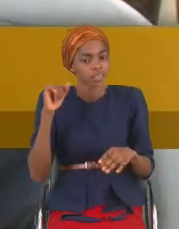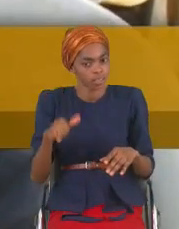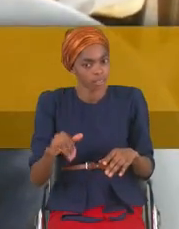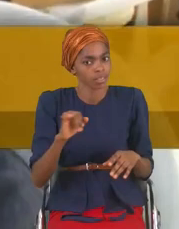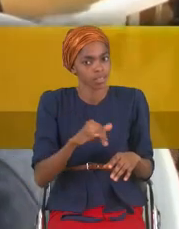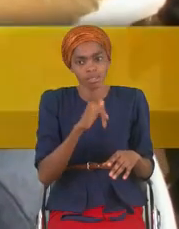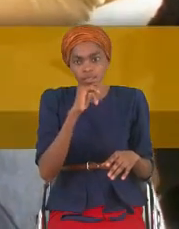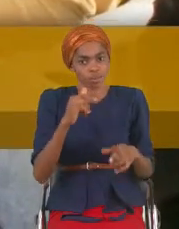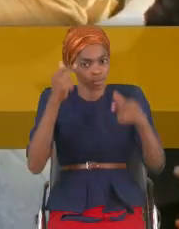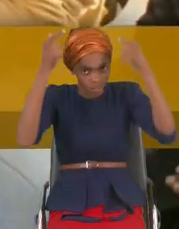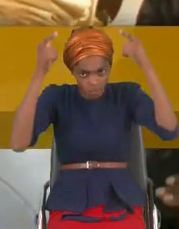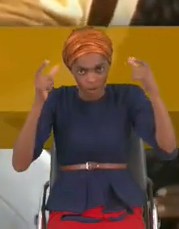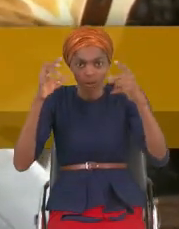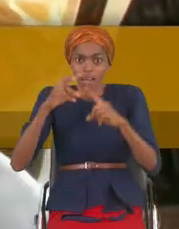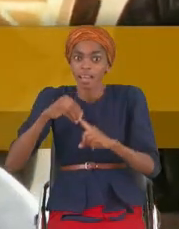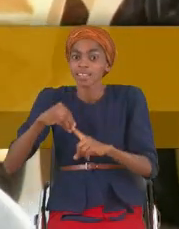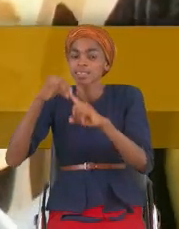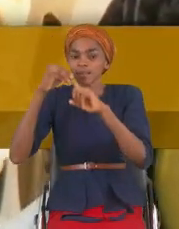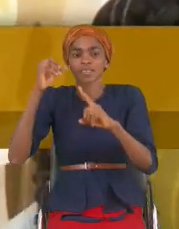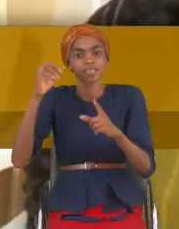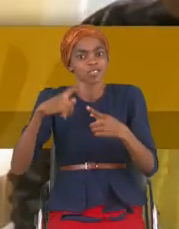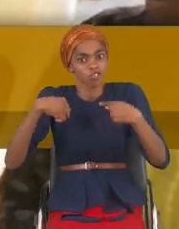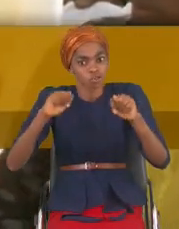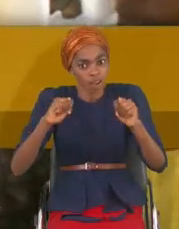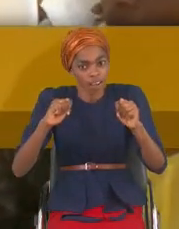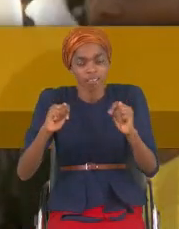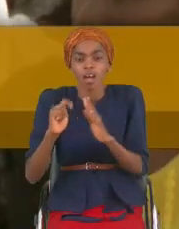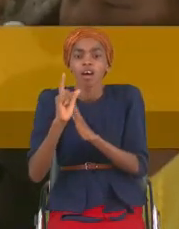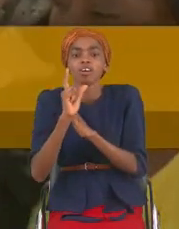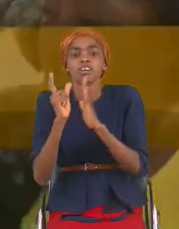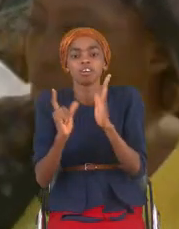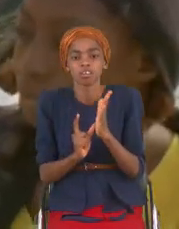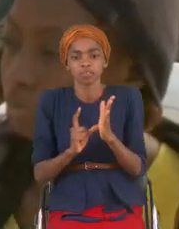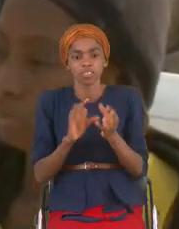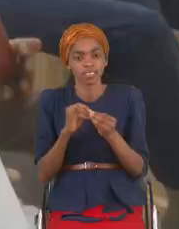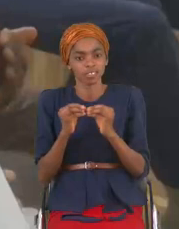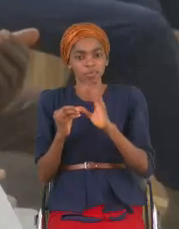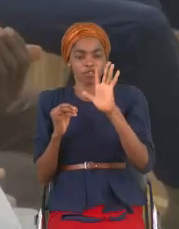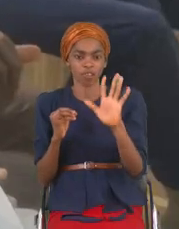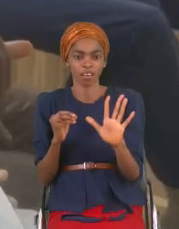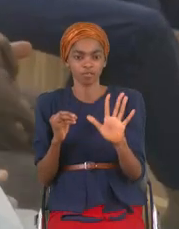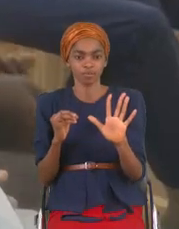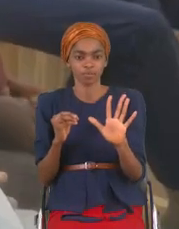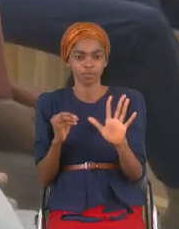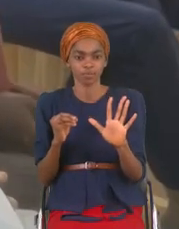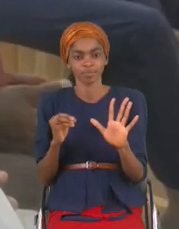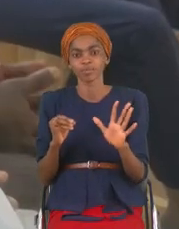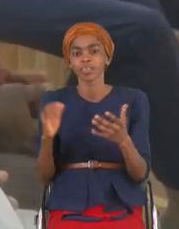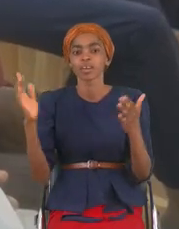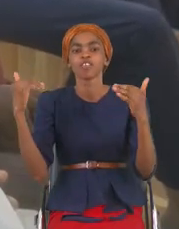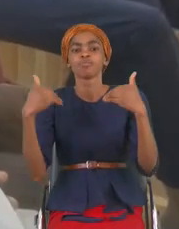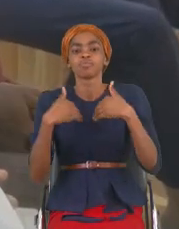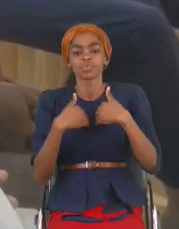crowned except he strive lawfully. Number 5, possession